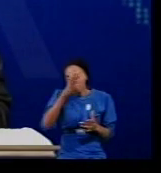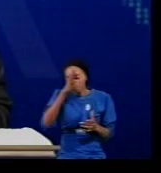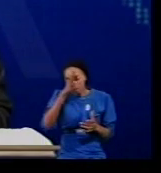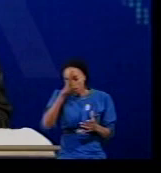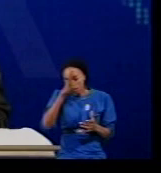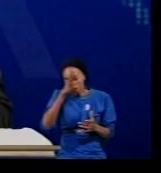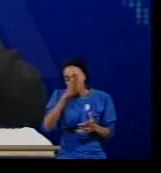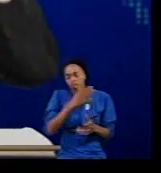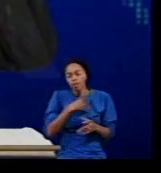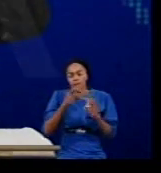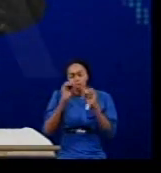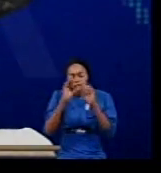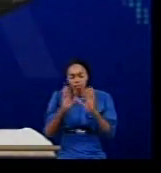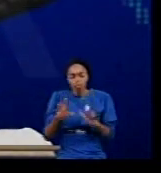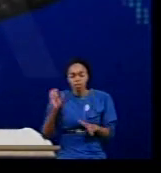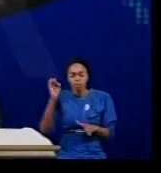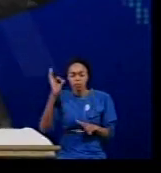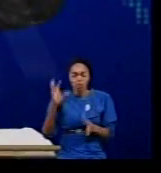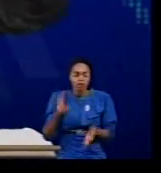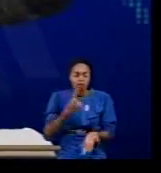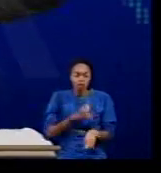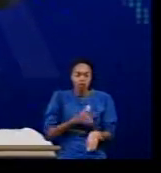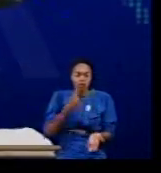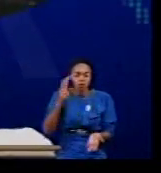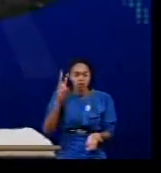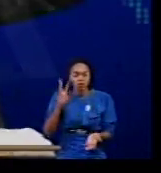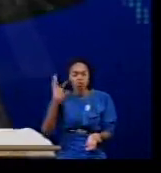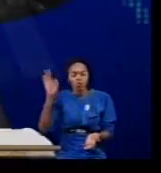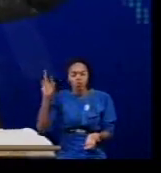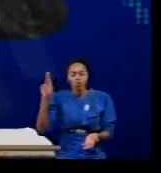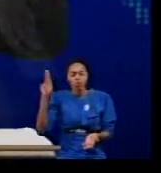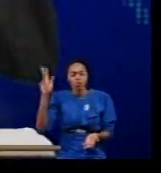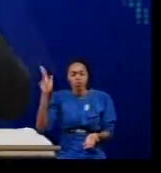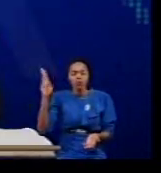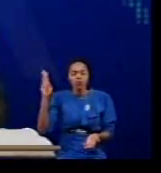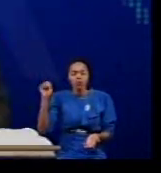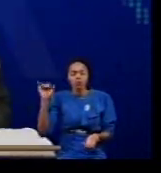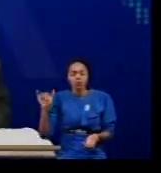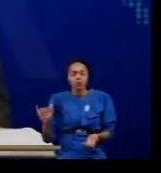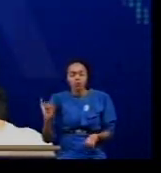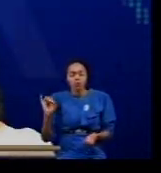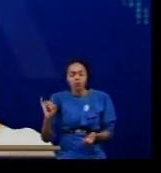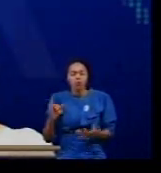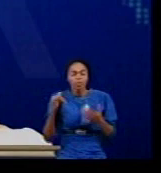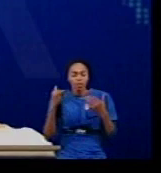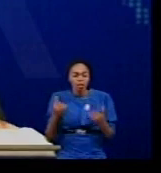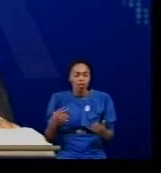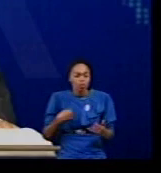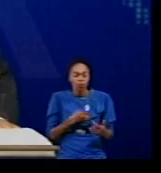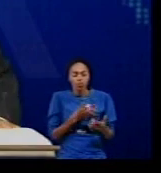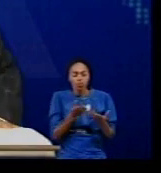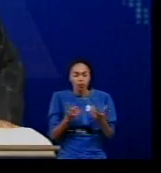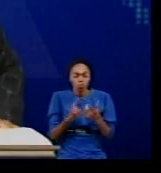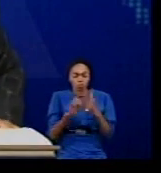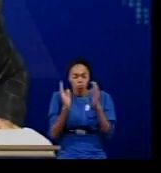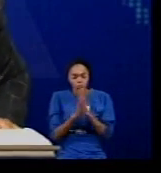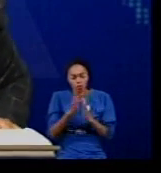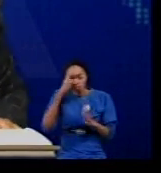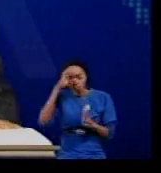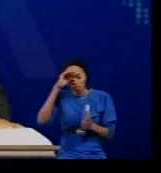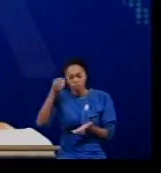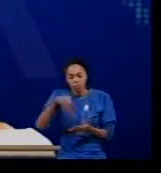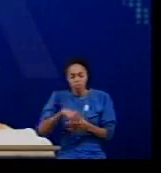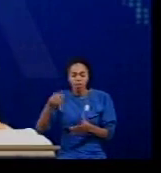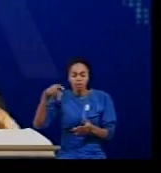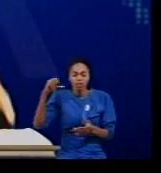you are learning by the stick, you are learning by the rod, you are not learning by the word, that once the word of the Lord has come to you, he has